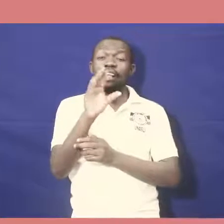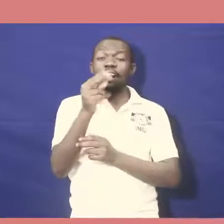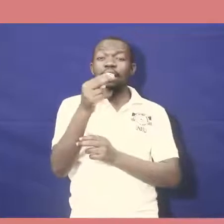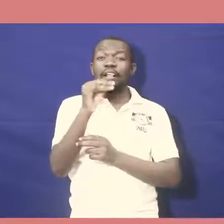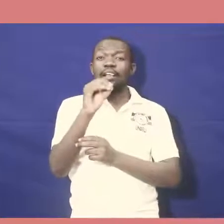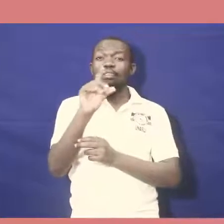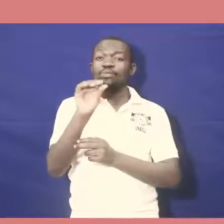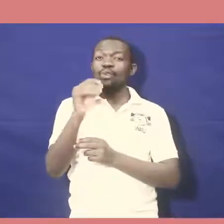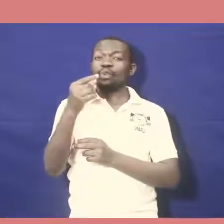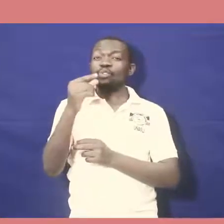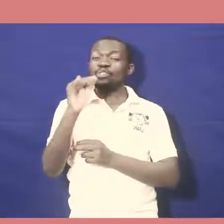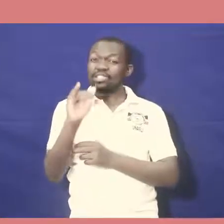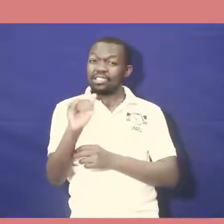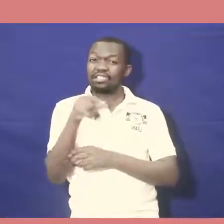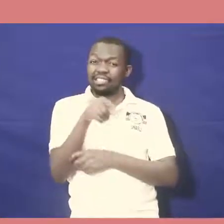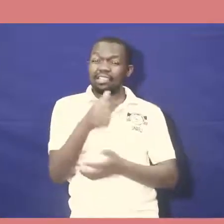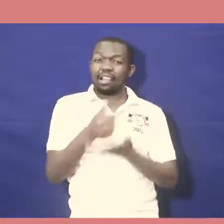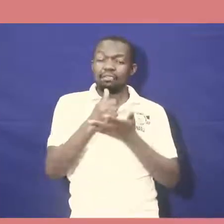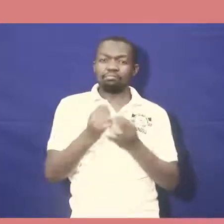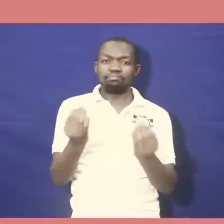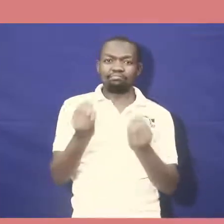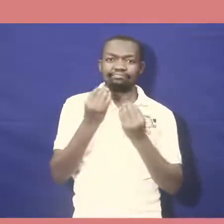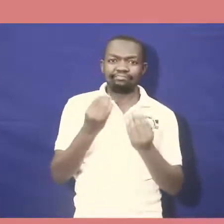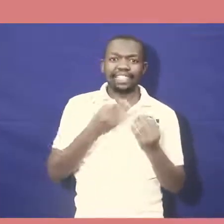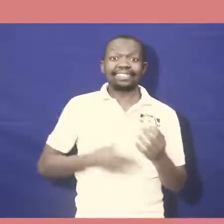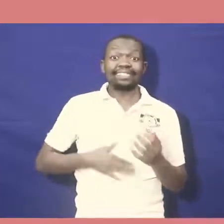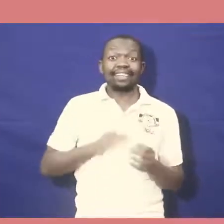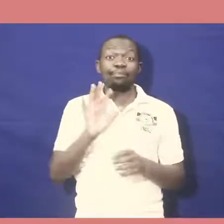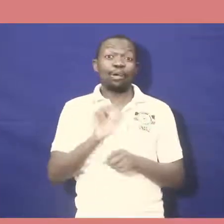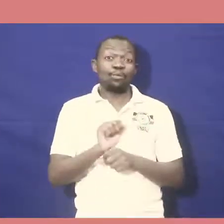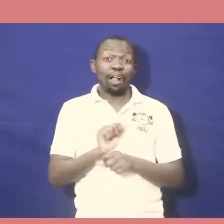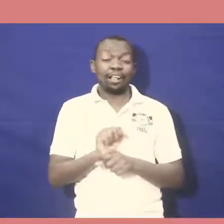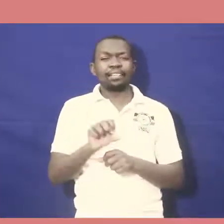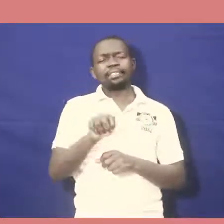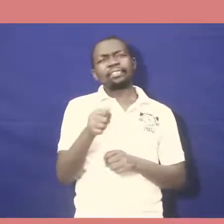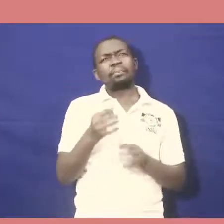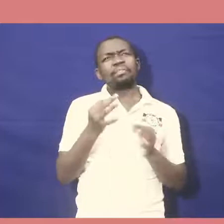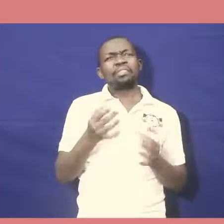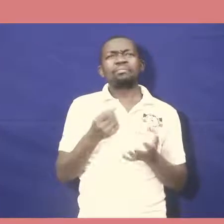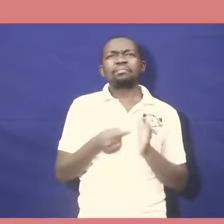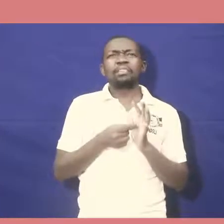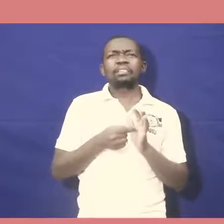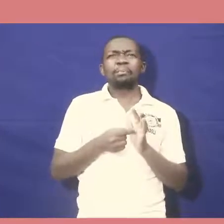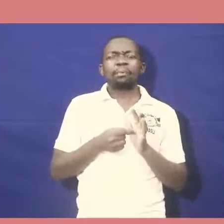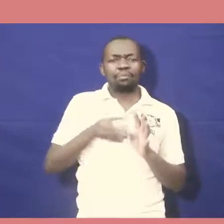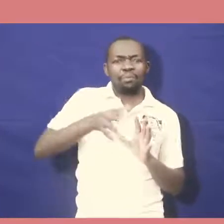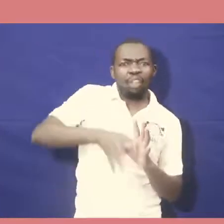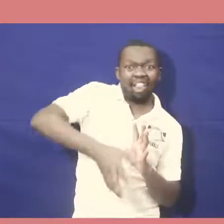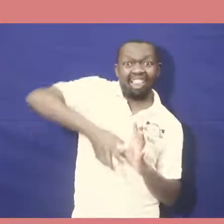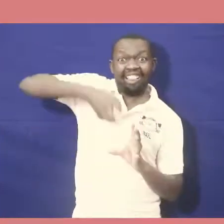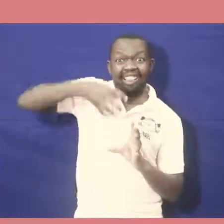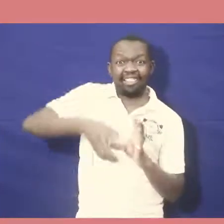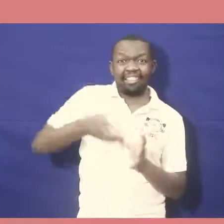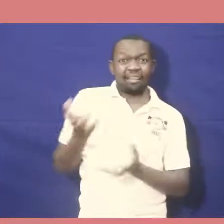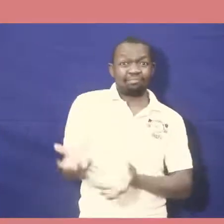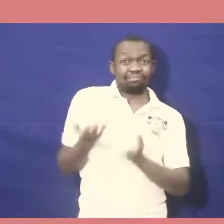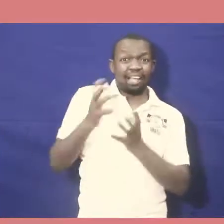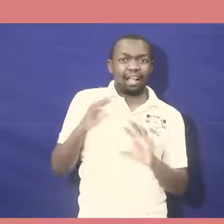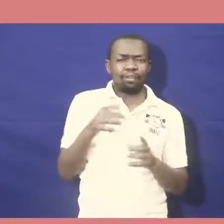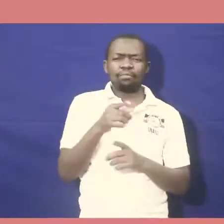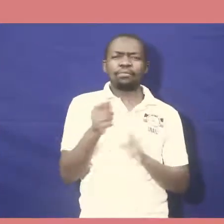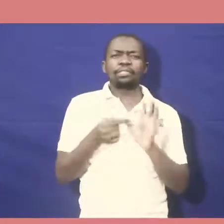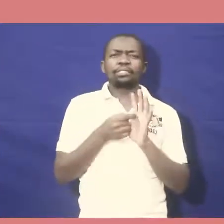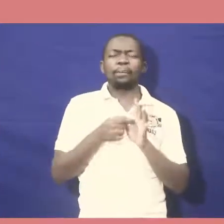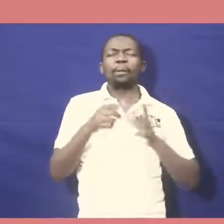evaluate their work. Some key excavations that took place in East Africa, for instance, include those of